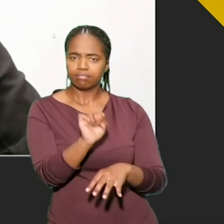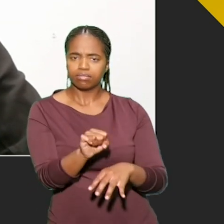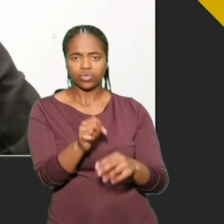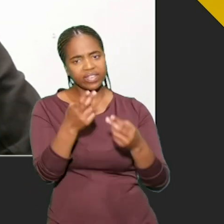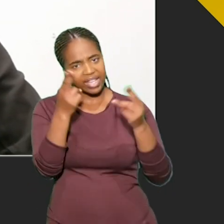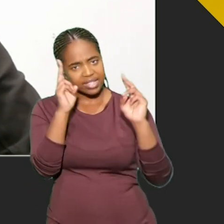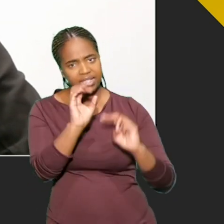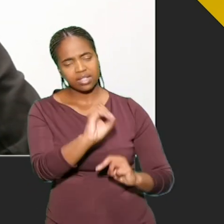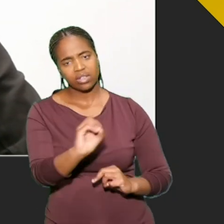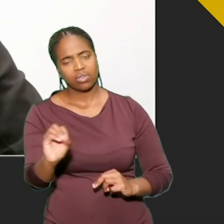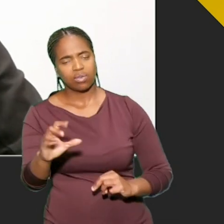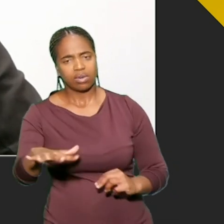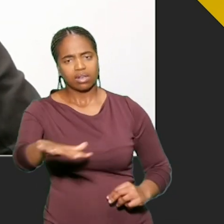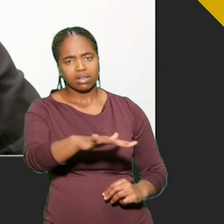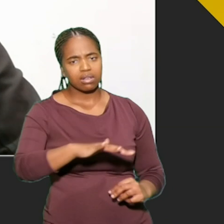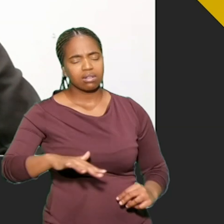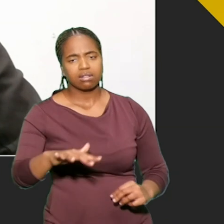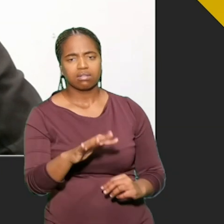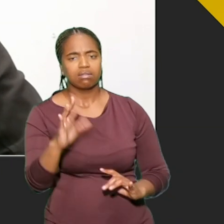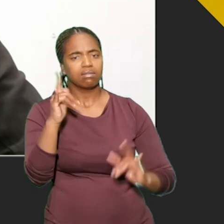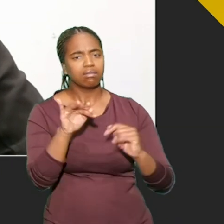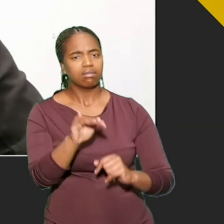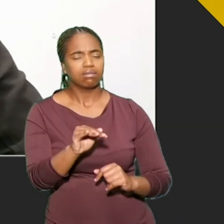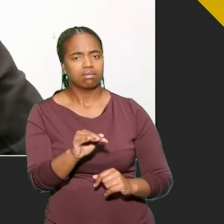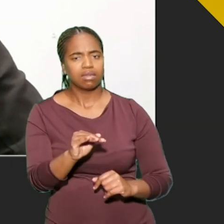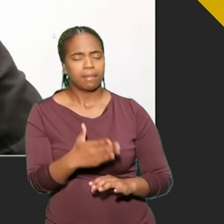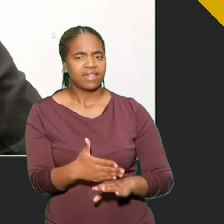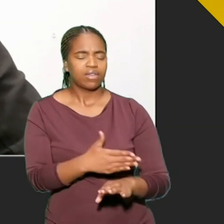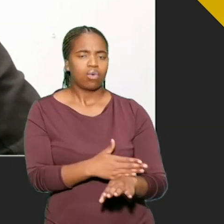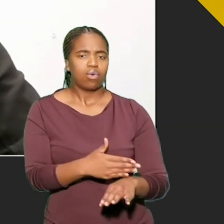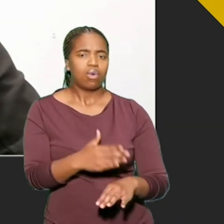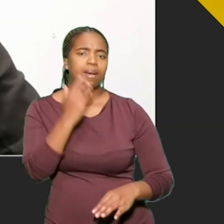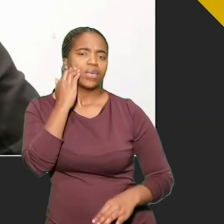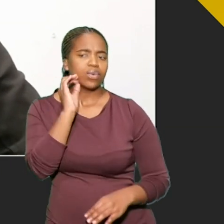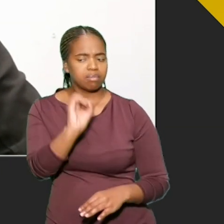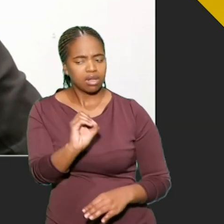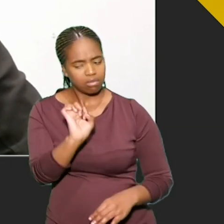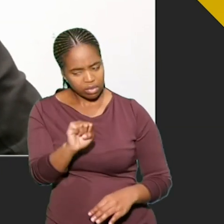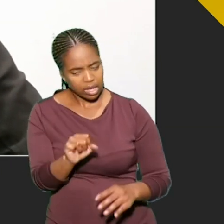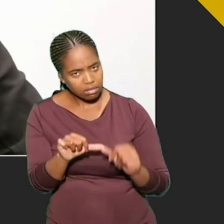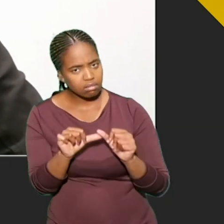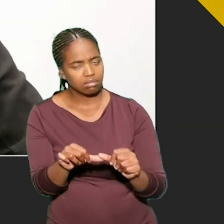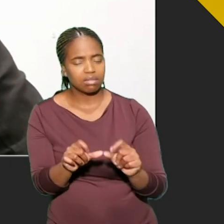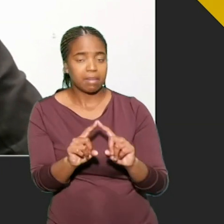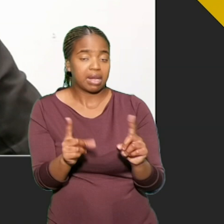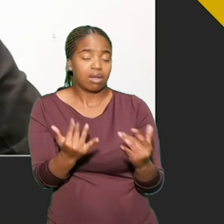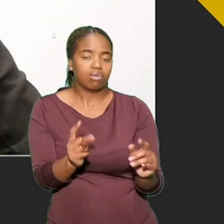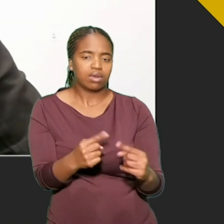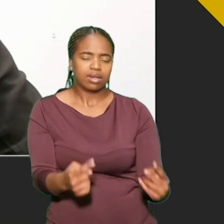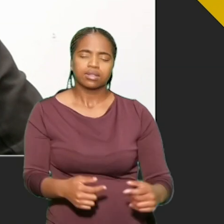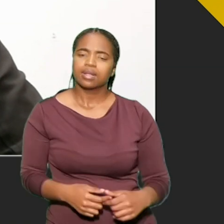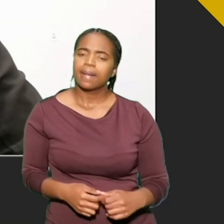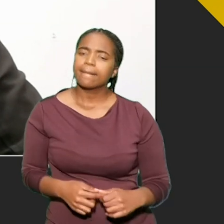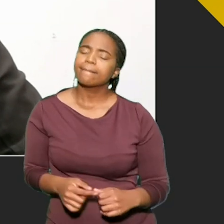universities that are there that were formerly in places reserved for white people, that would have helped. Petani,